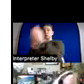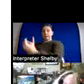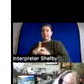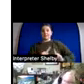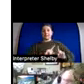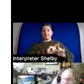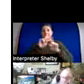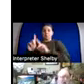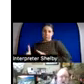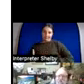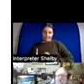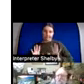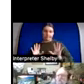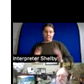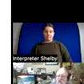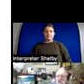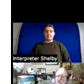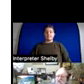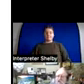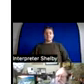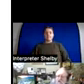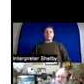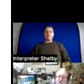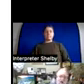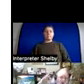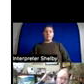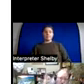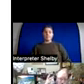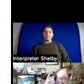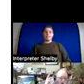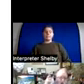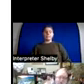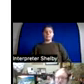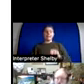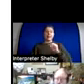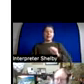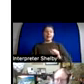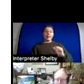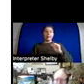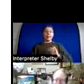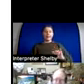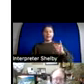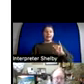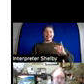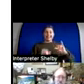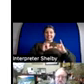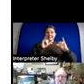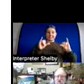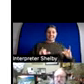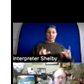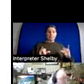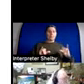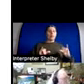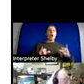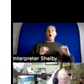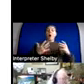and the rest you know fully fledged ai system all of those are already part of the system and it's really difficult to